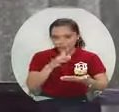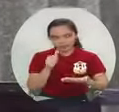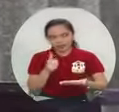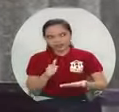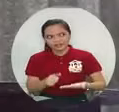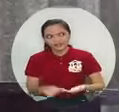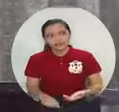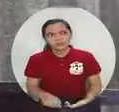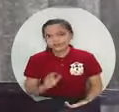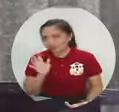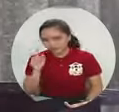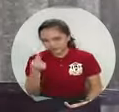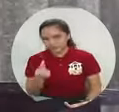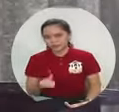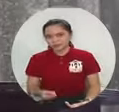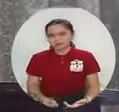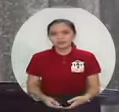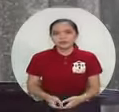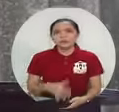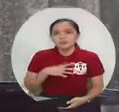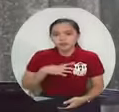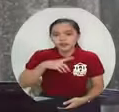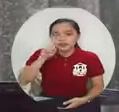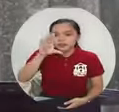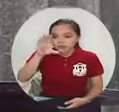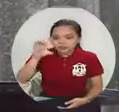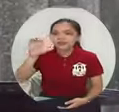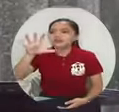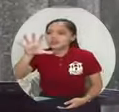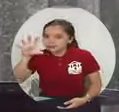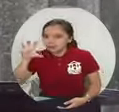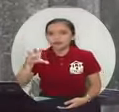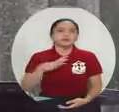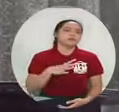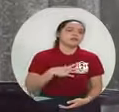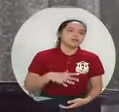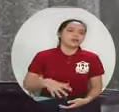of 70,000, knowing that she doesn't even have